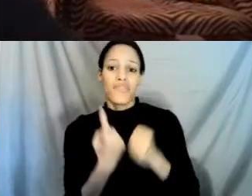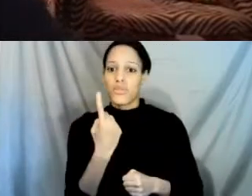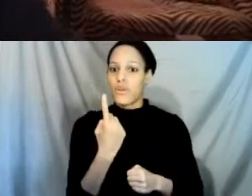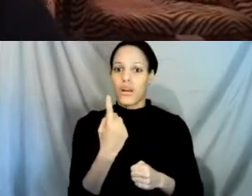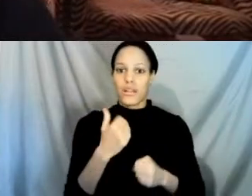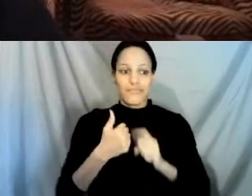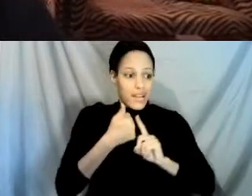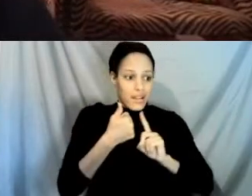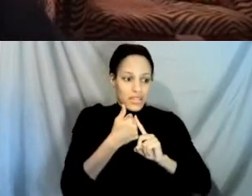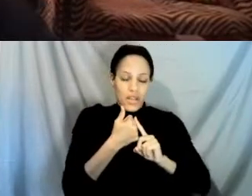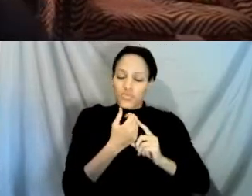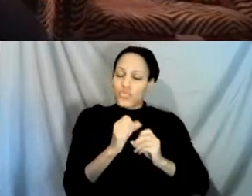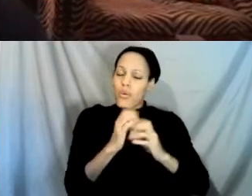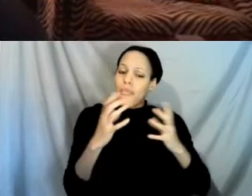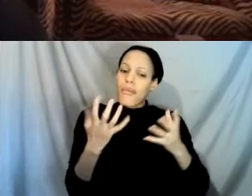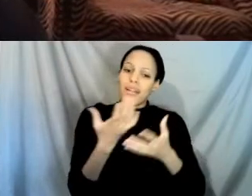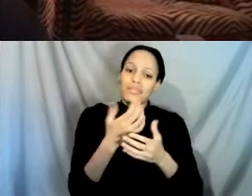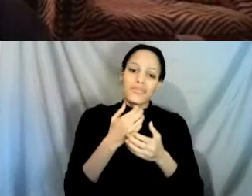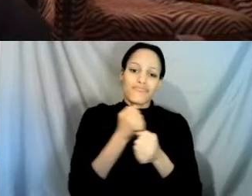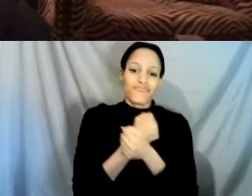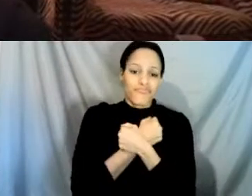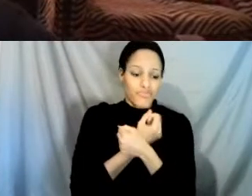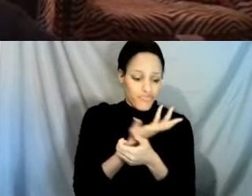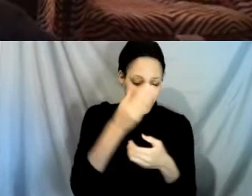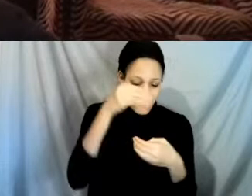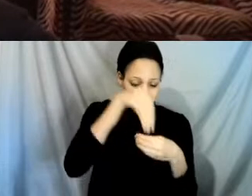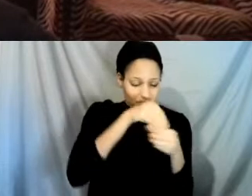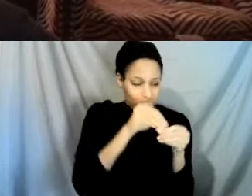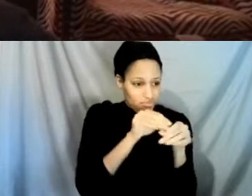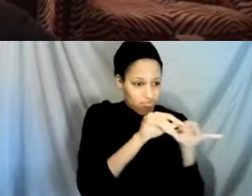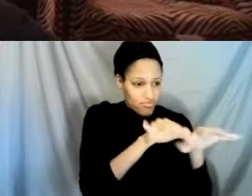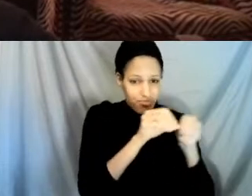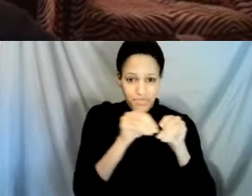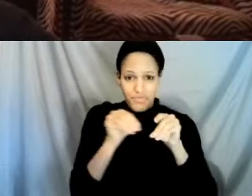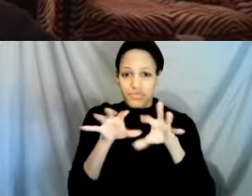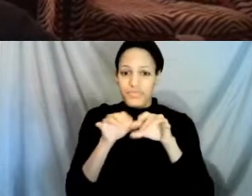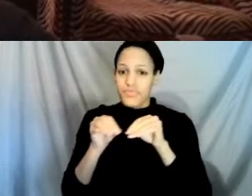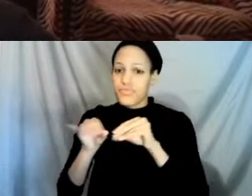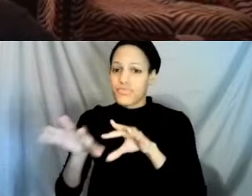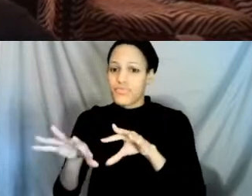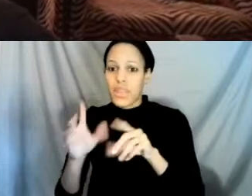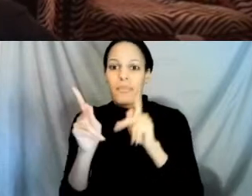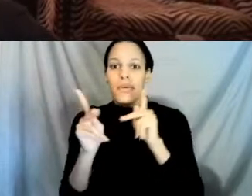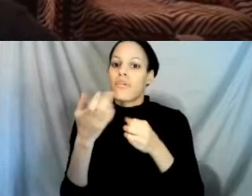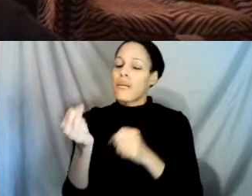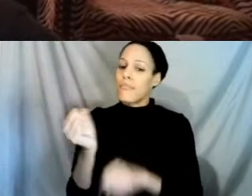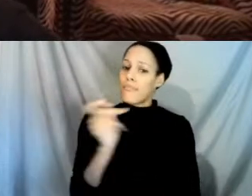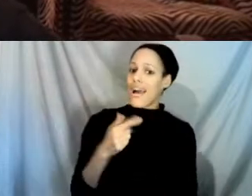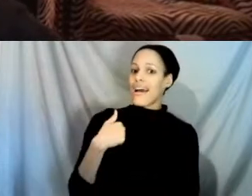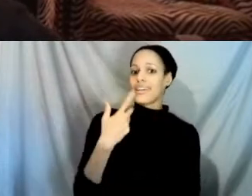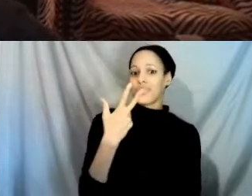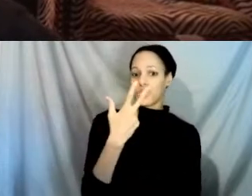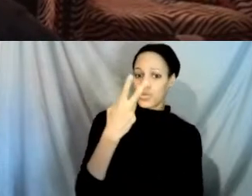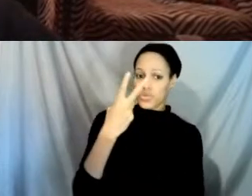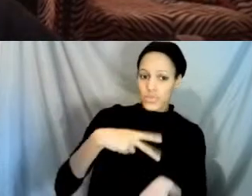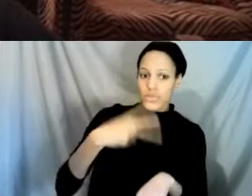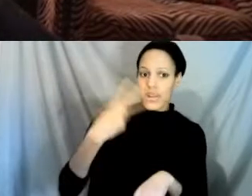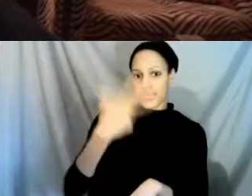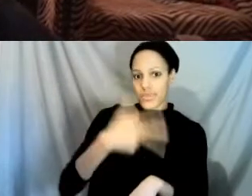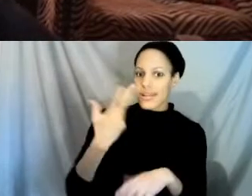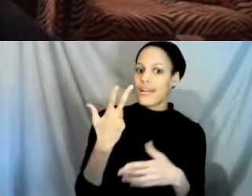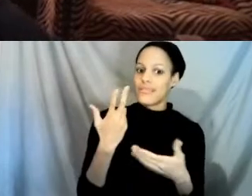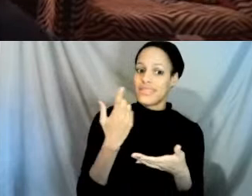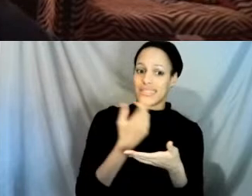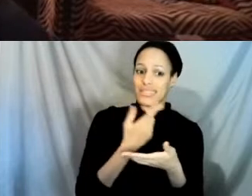much love that went into it. And people came back two and three nights in a row to see the same show. And we were